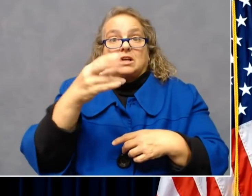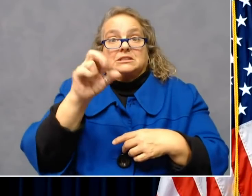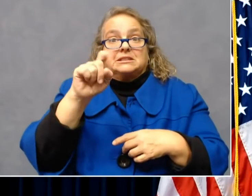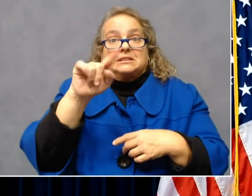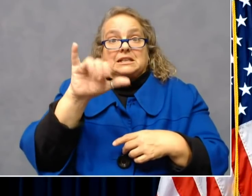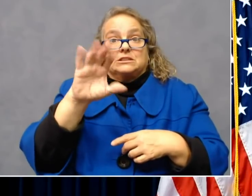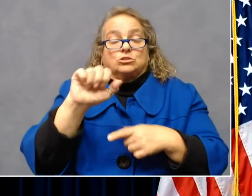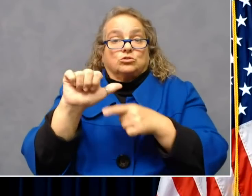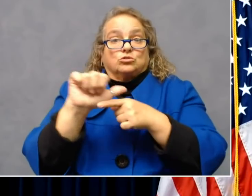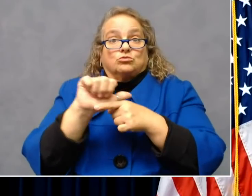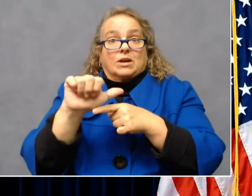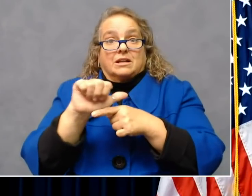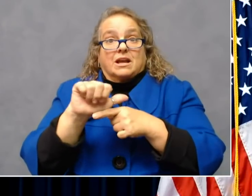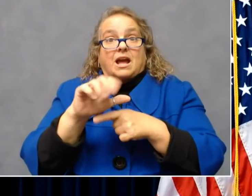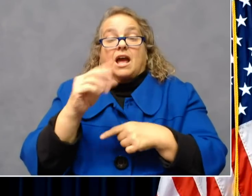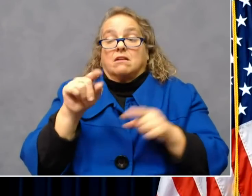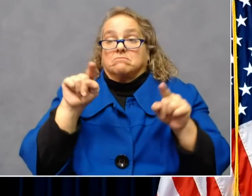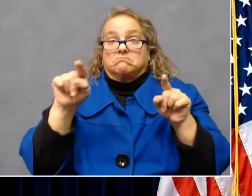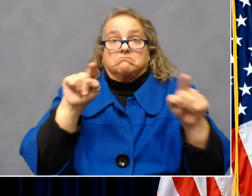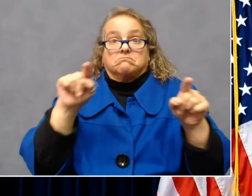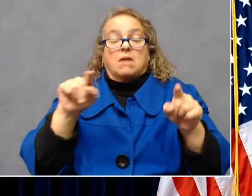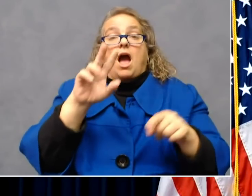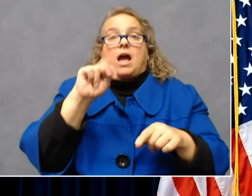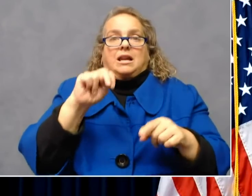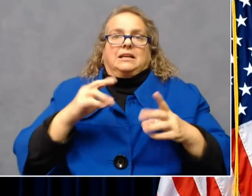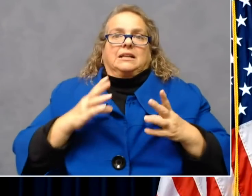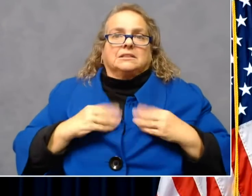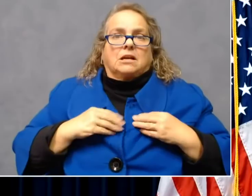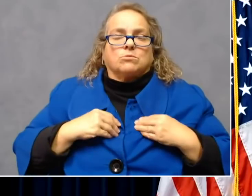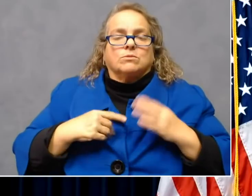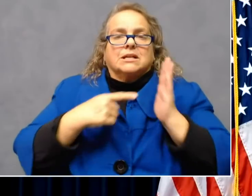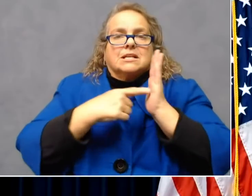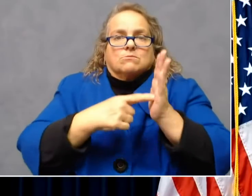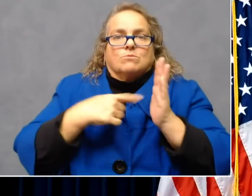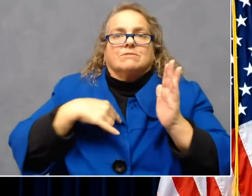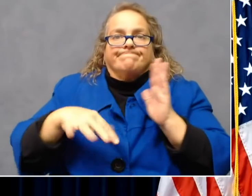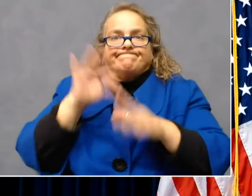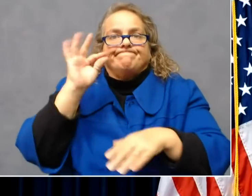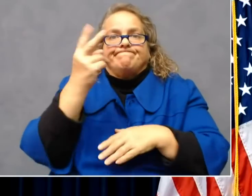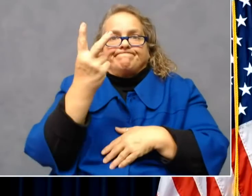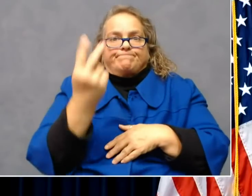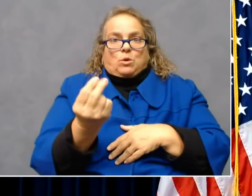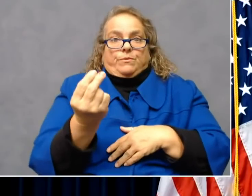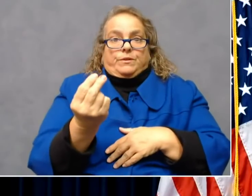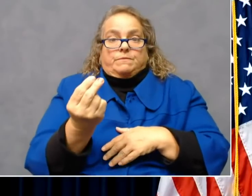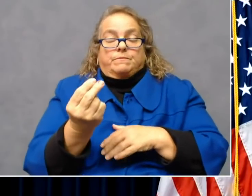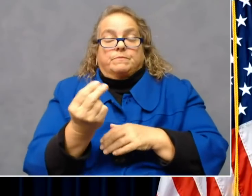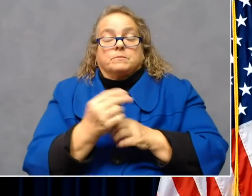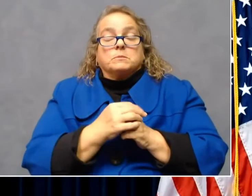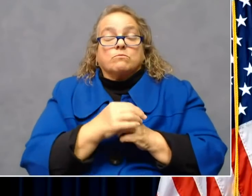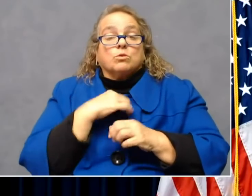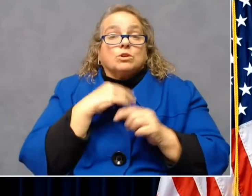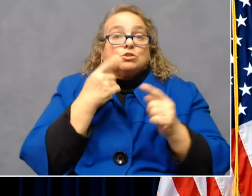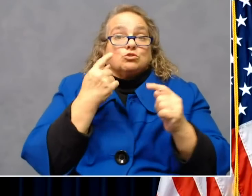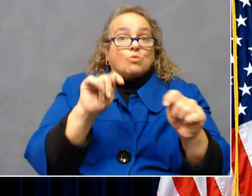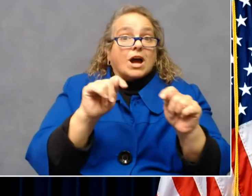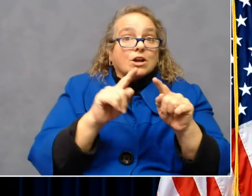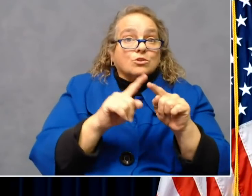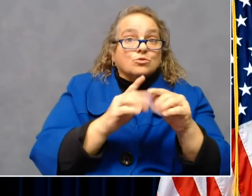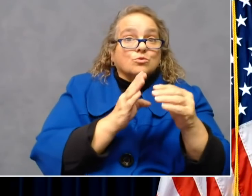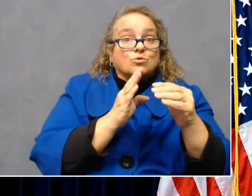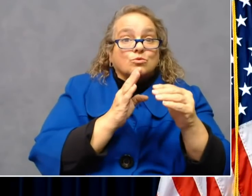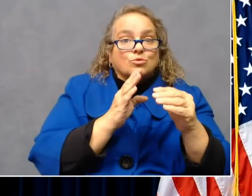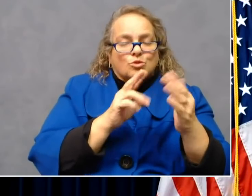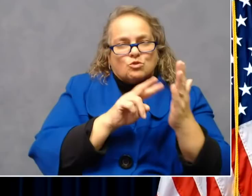been unacceptable examples in both. We are trying to get through all of the materials, not just